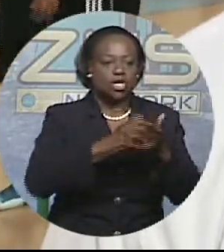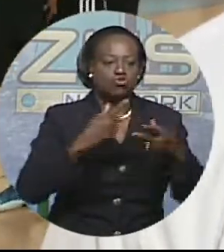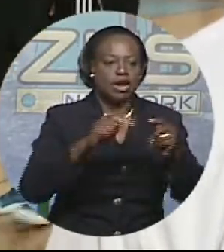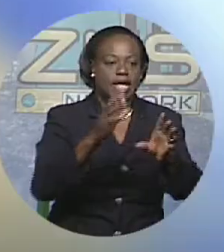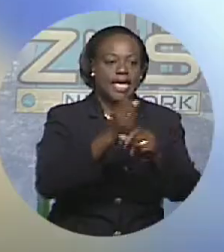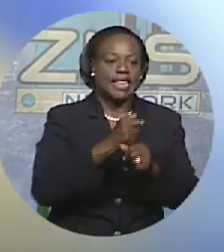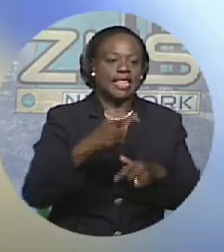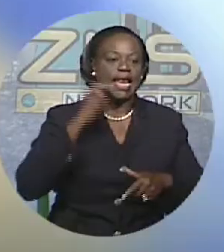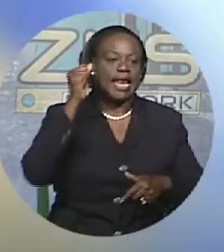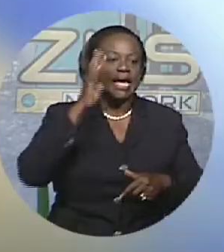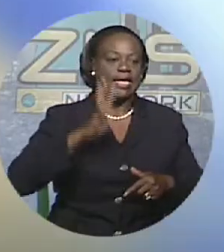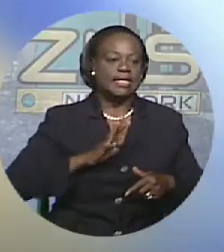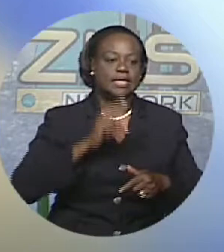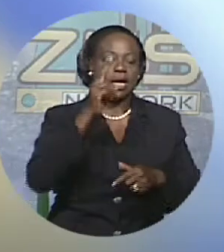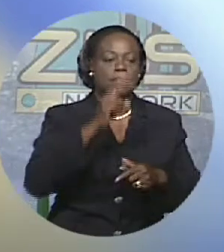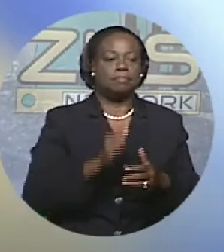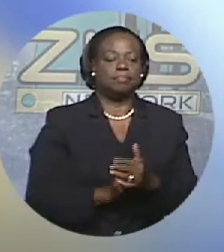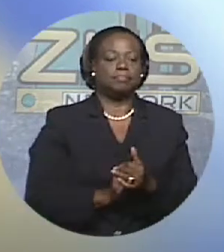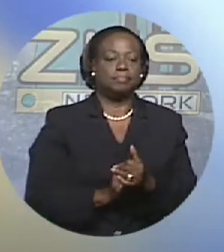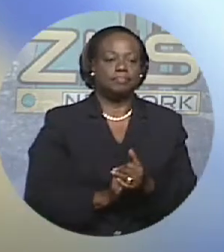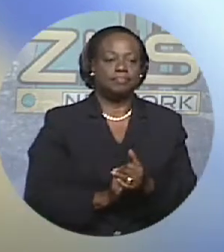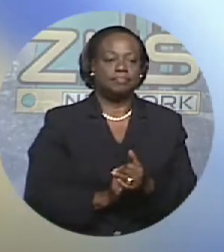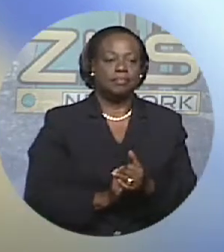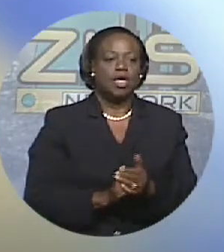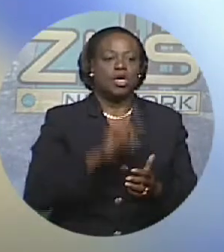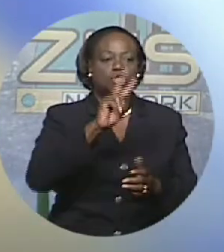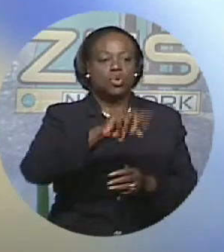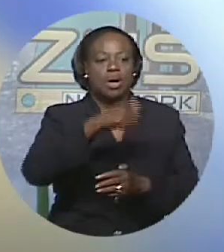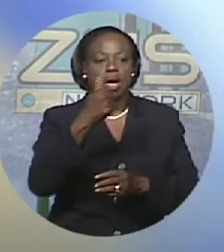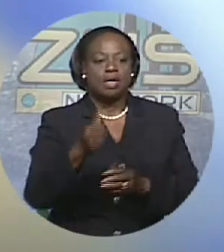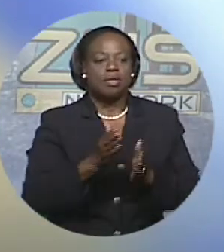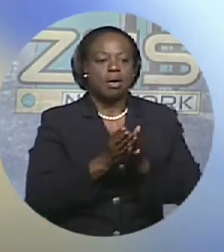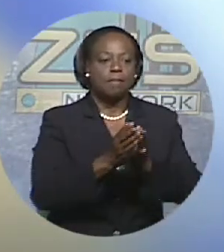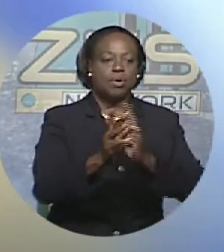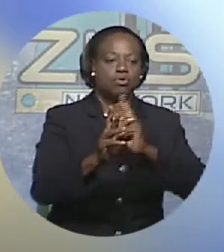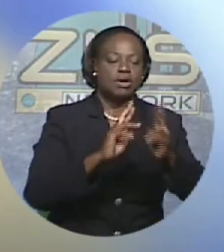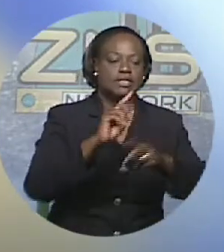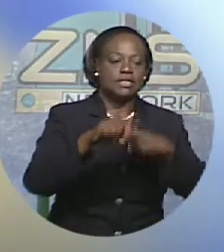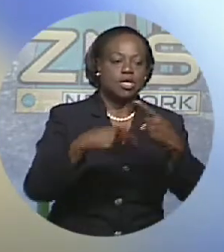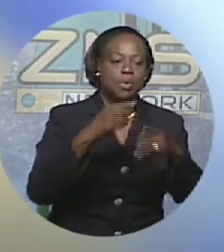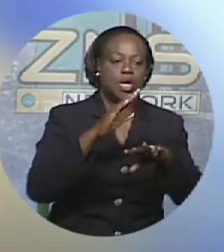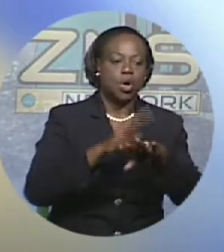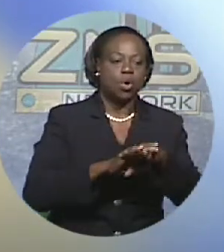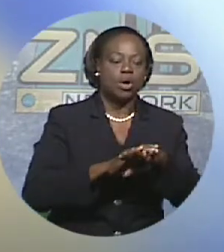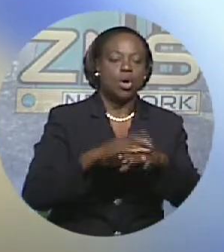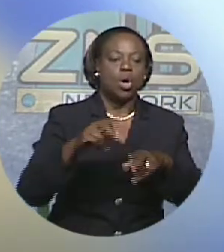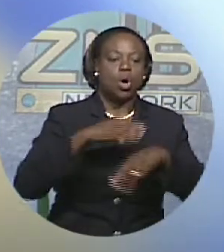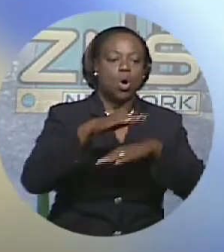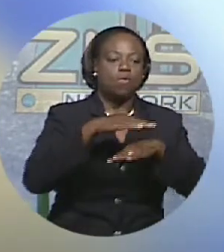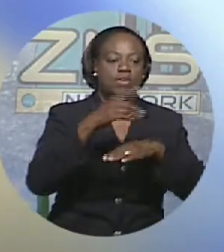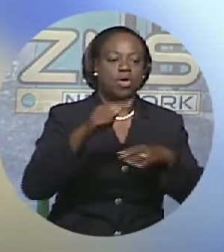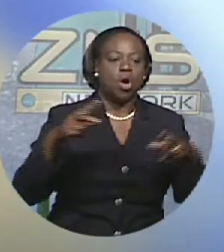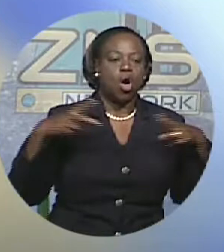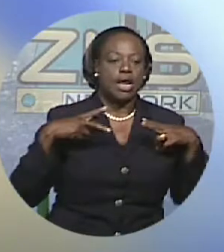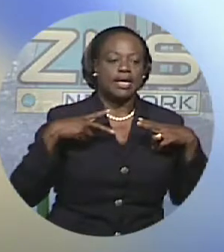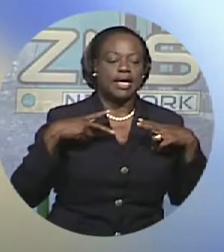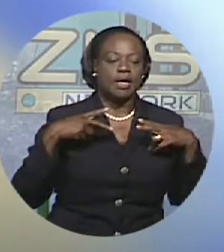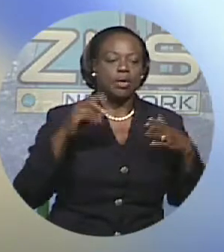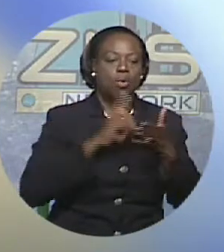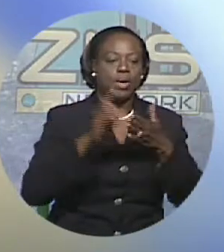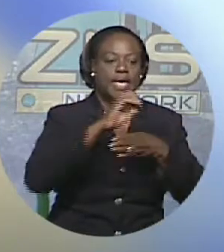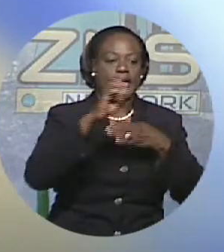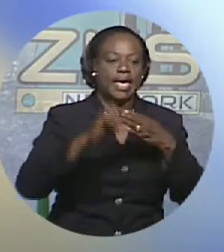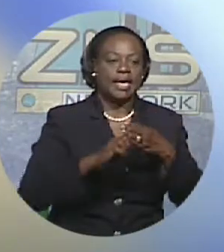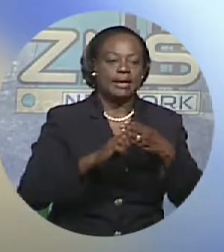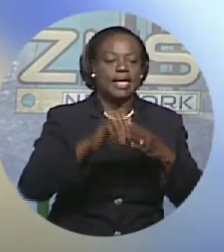par. Despite 2 other regattas going on over the holiday weekend, South Andres was able to hold its own. The Reverend Dr. Philip